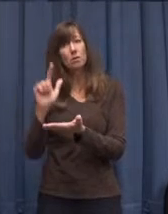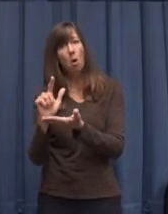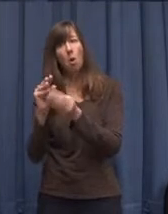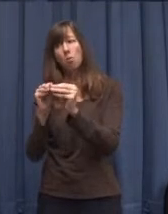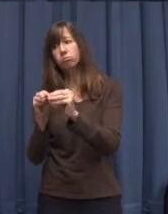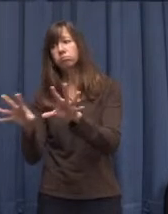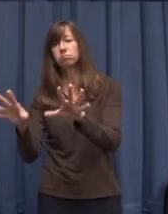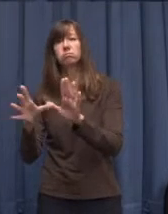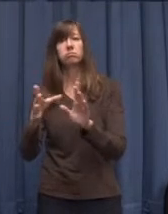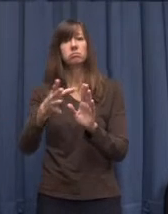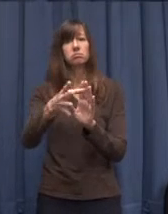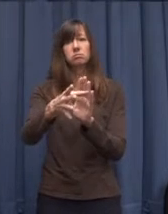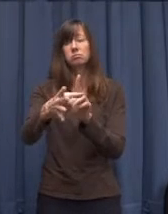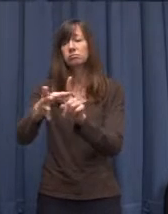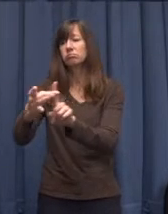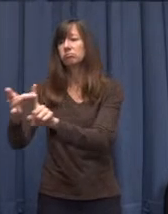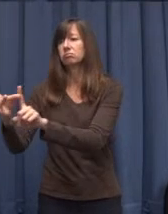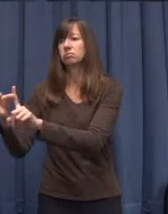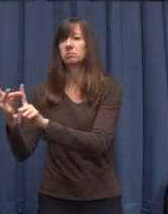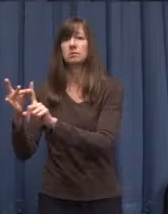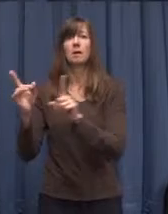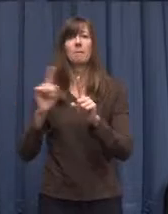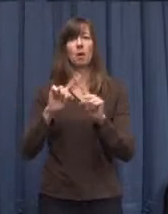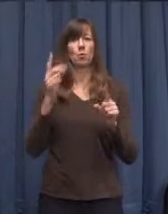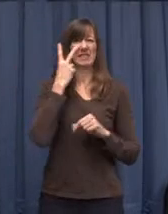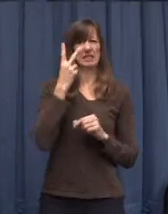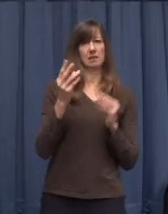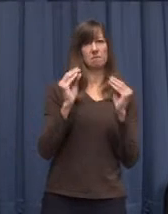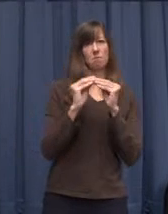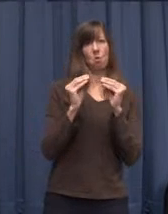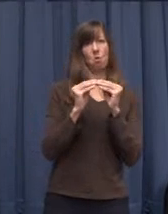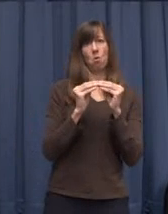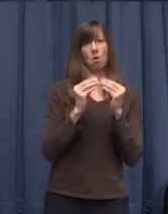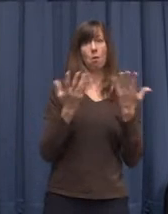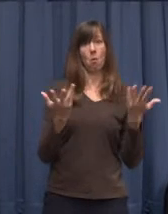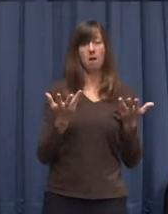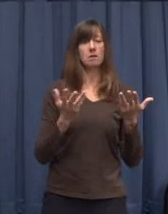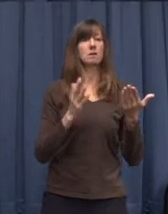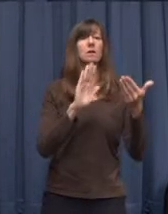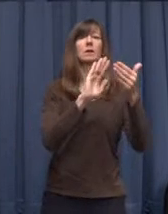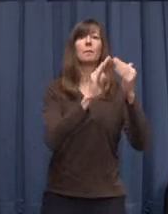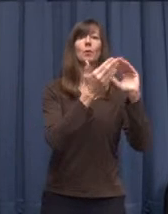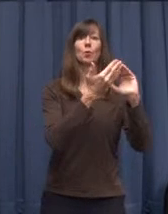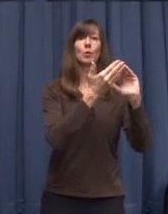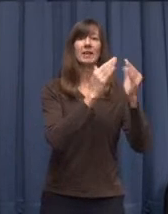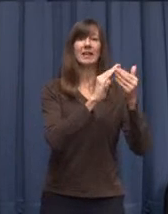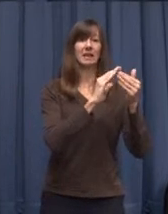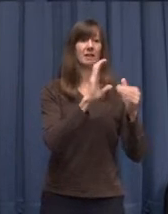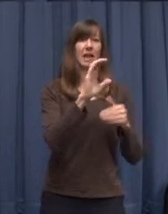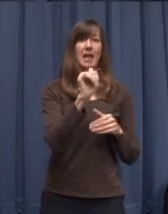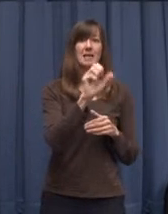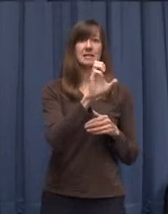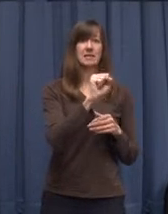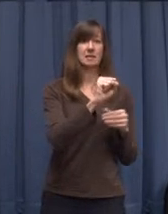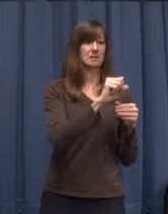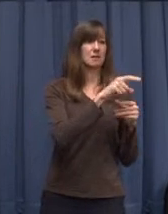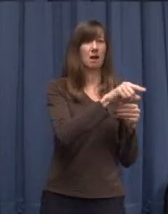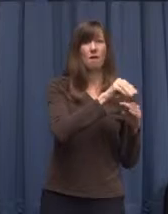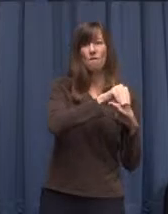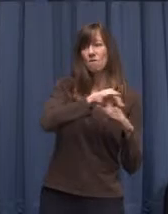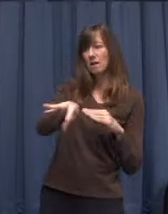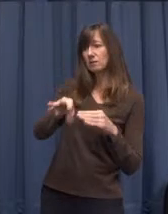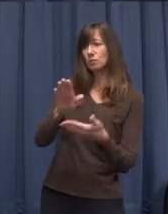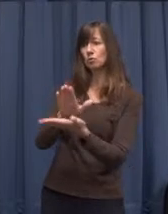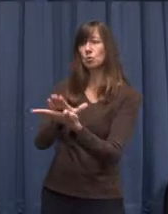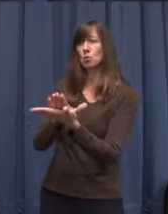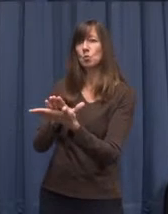It's actually more that we're seeing the community cases come into the schools and affect teachers and bus drivers and faculty